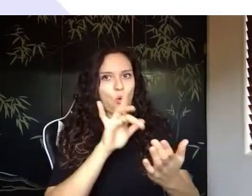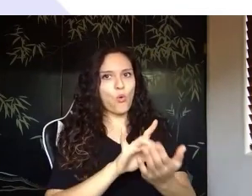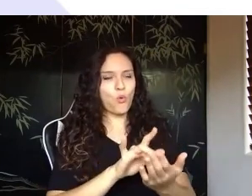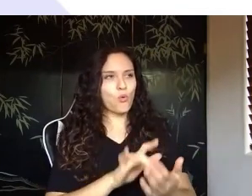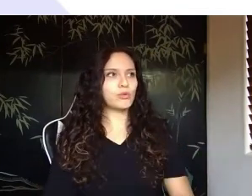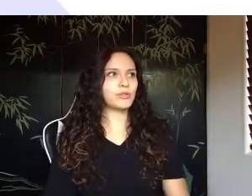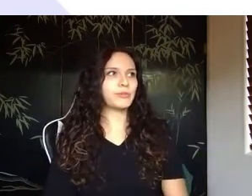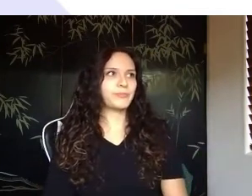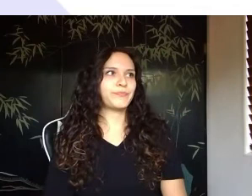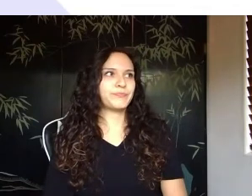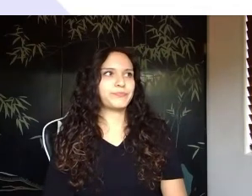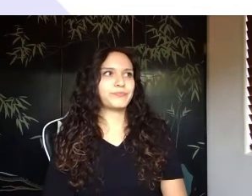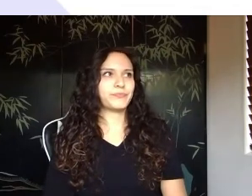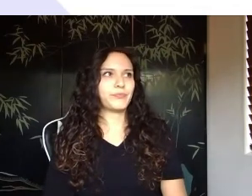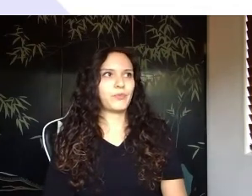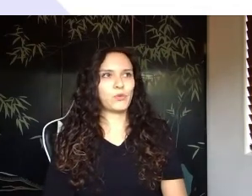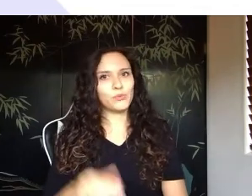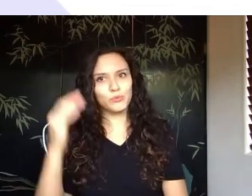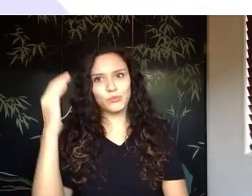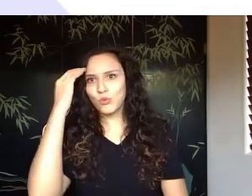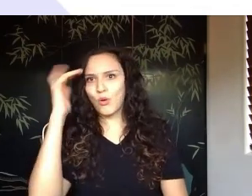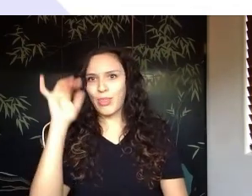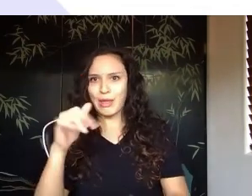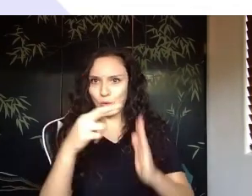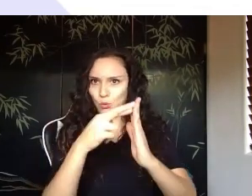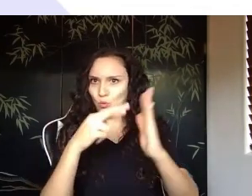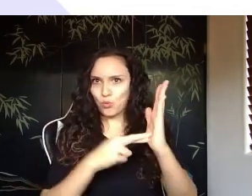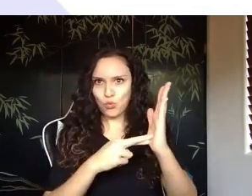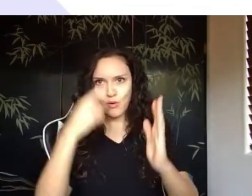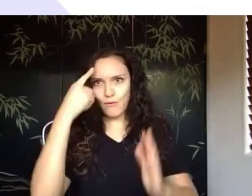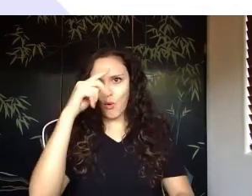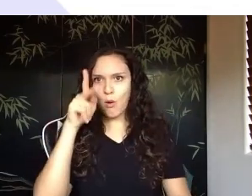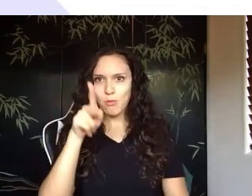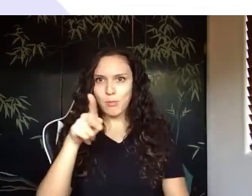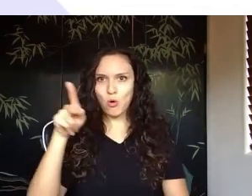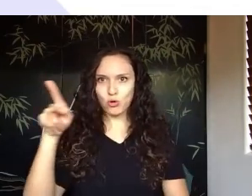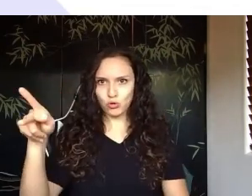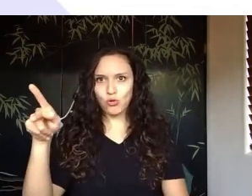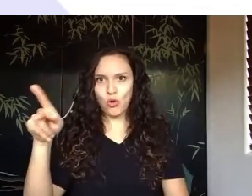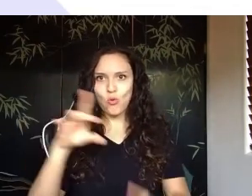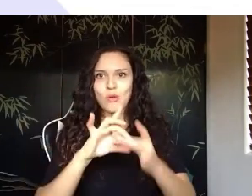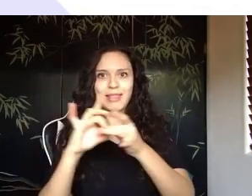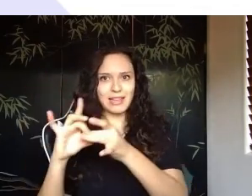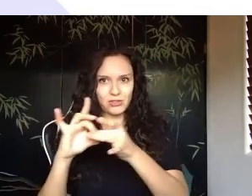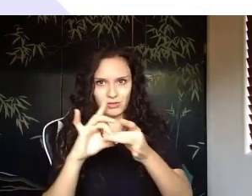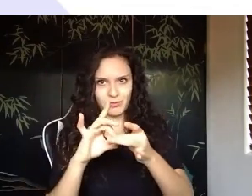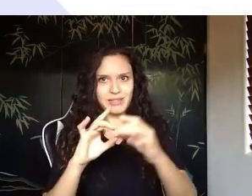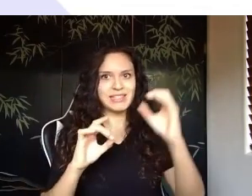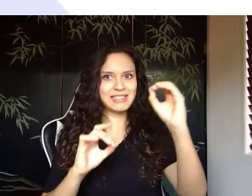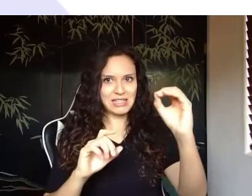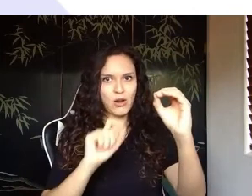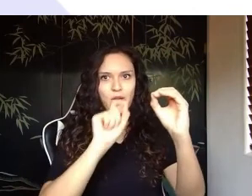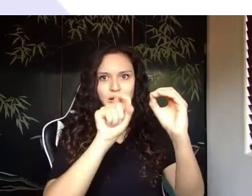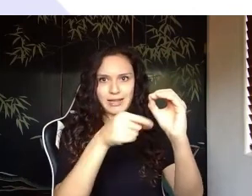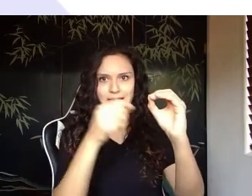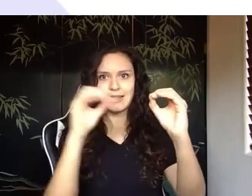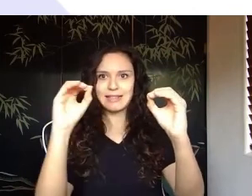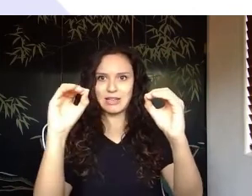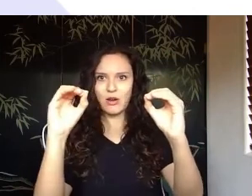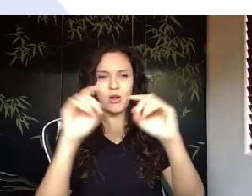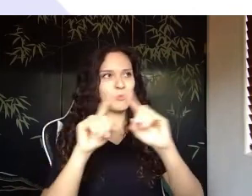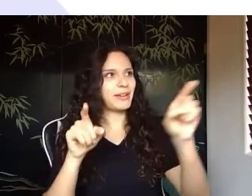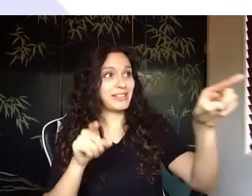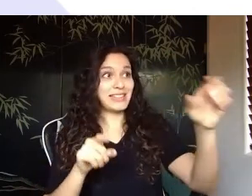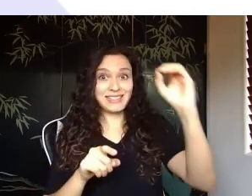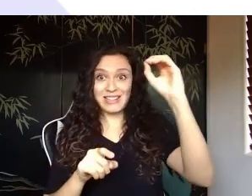0. If we know that proportional relationships must start at 0, 0, but if one is 0,